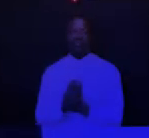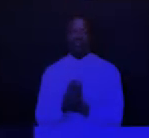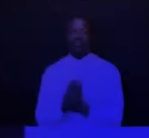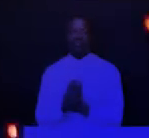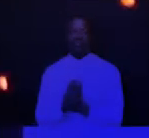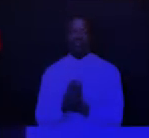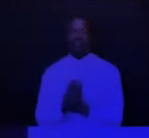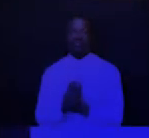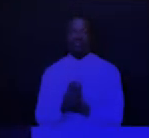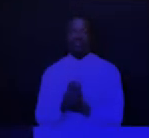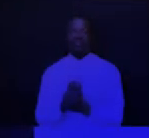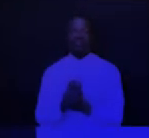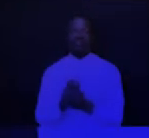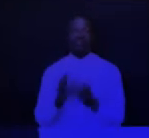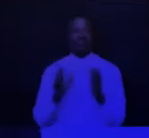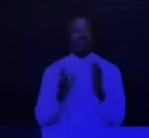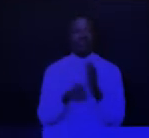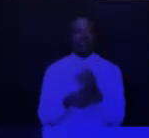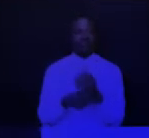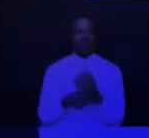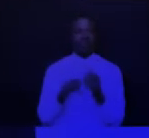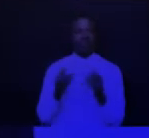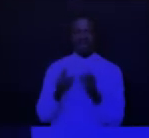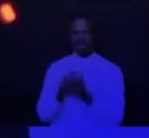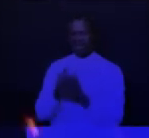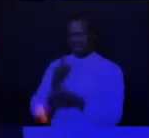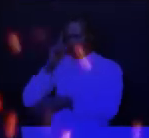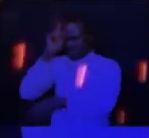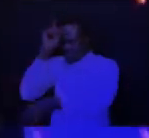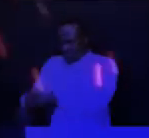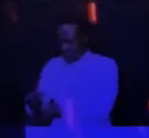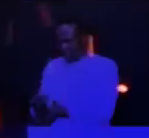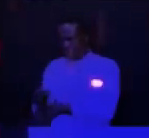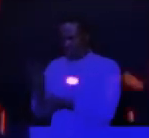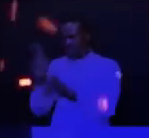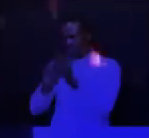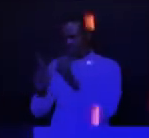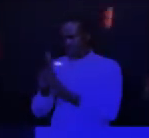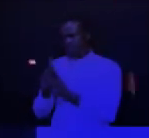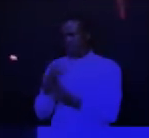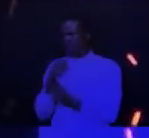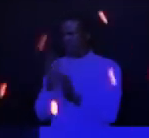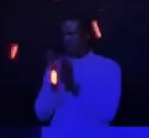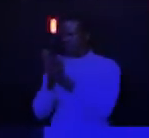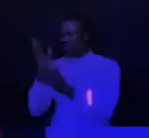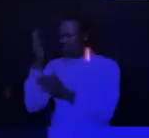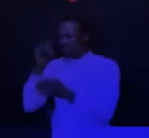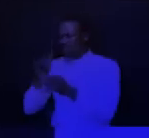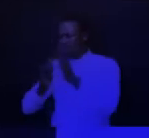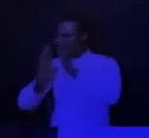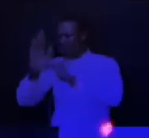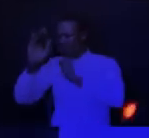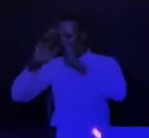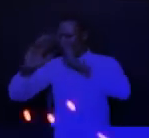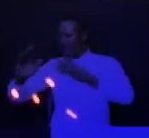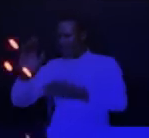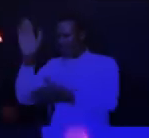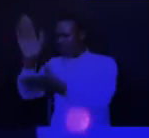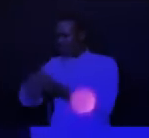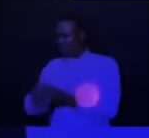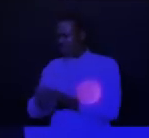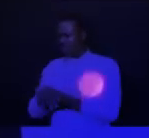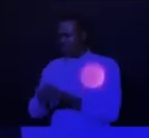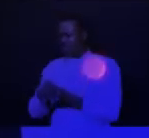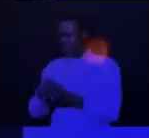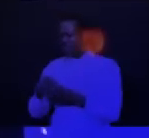So I rebuked the officials and asked them, why is the house of God neglected? Then I called them together